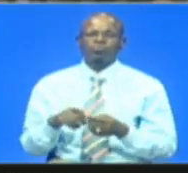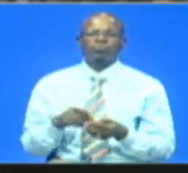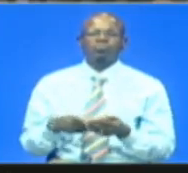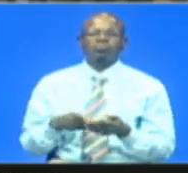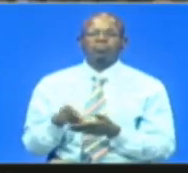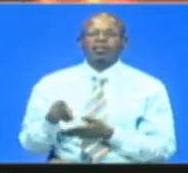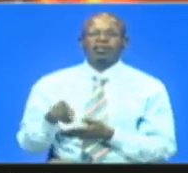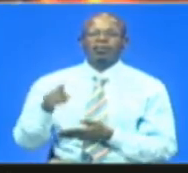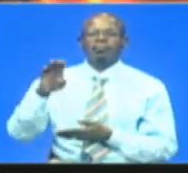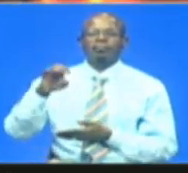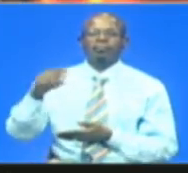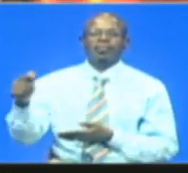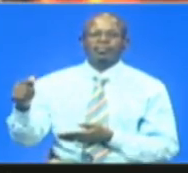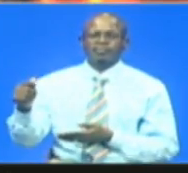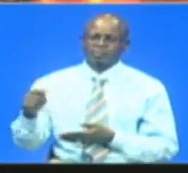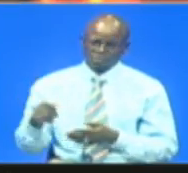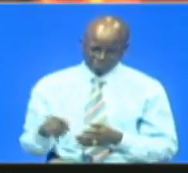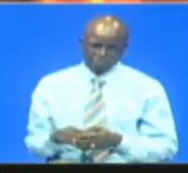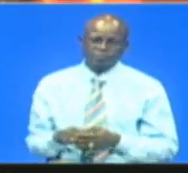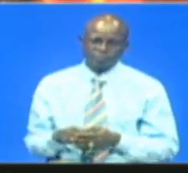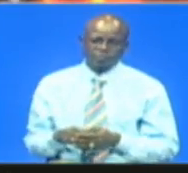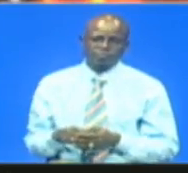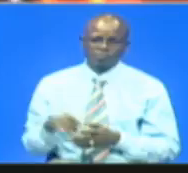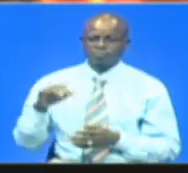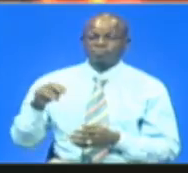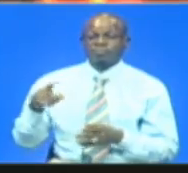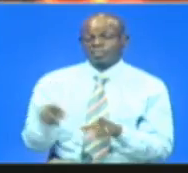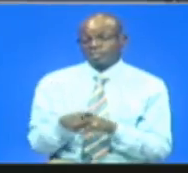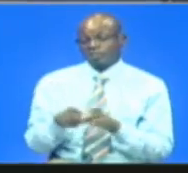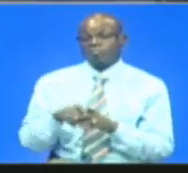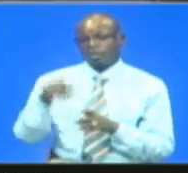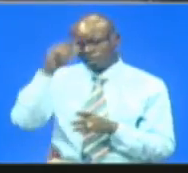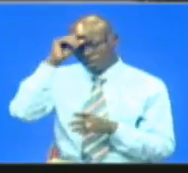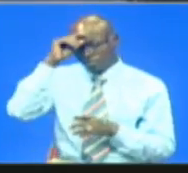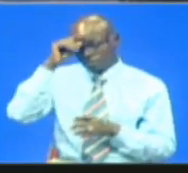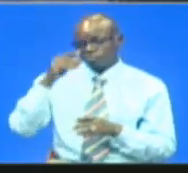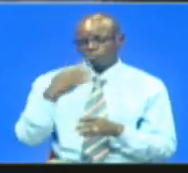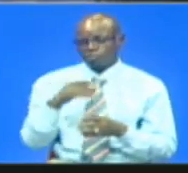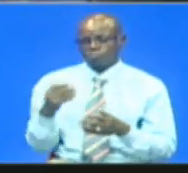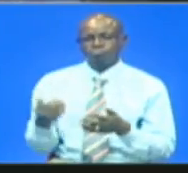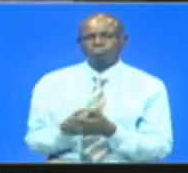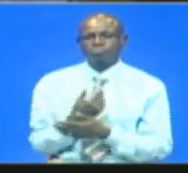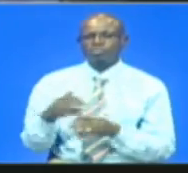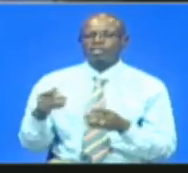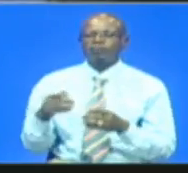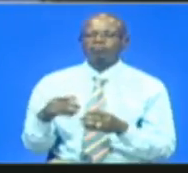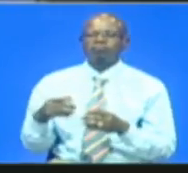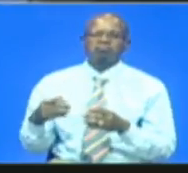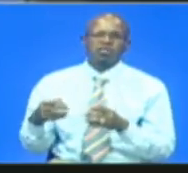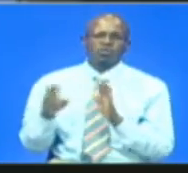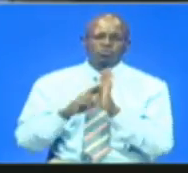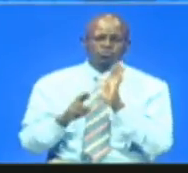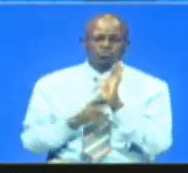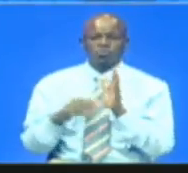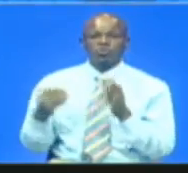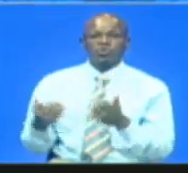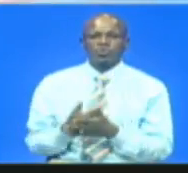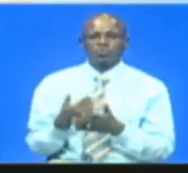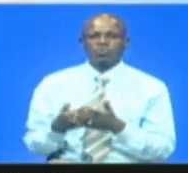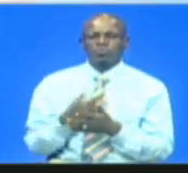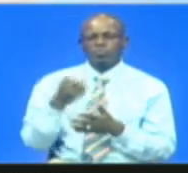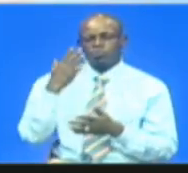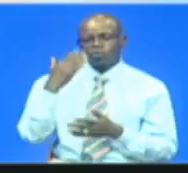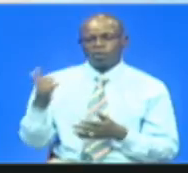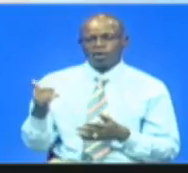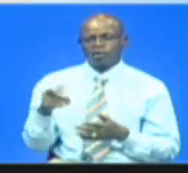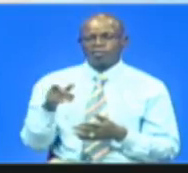has sought to close in on betting firms, new measures will now see the companies lose many billions. The betting